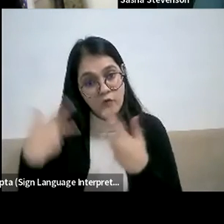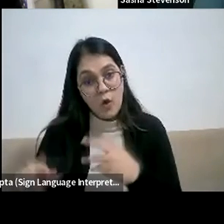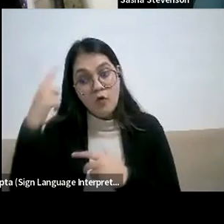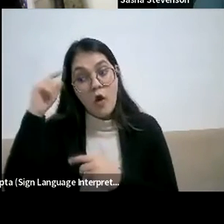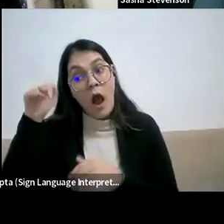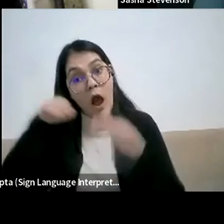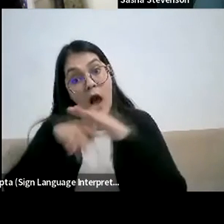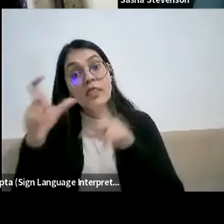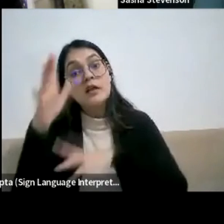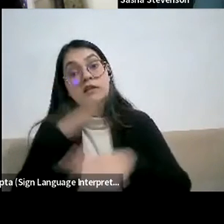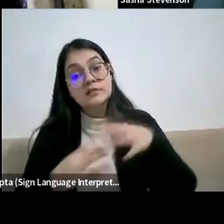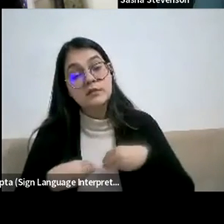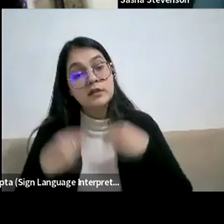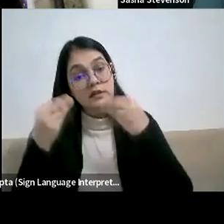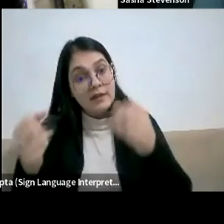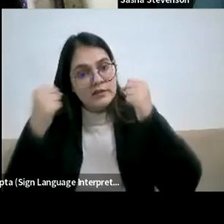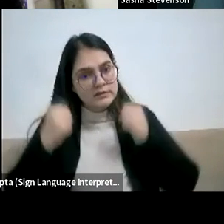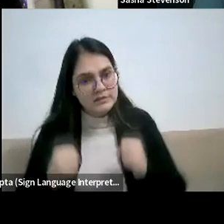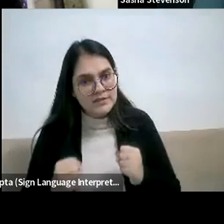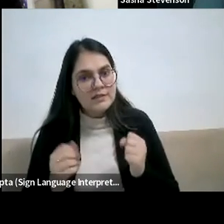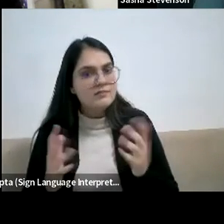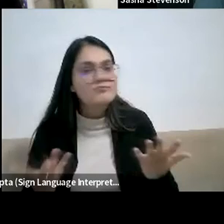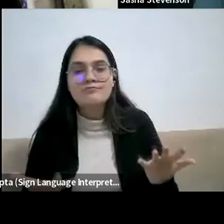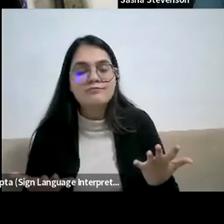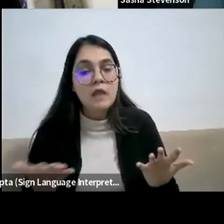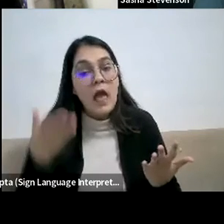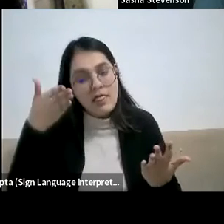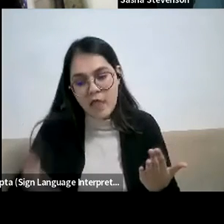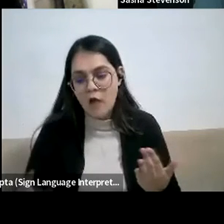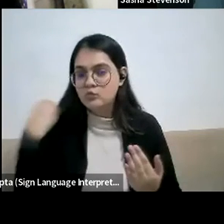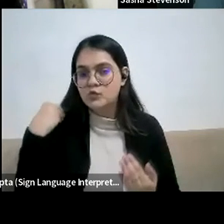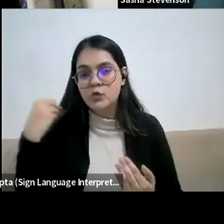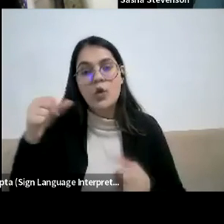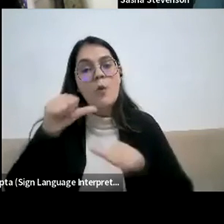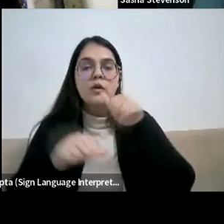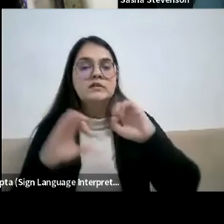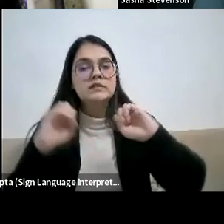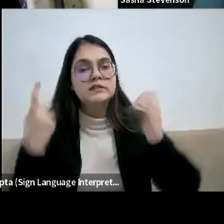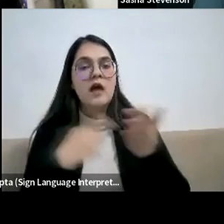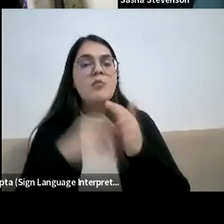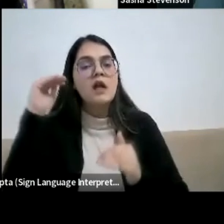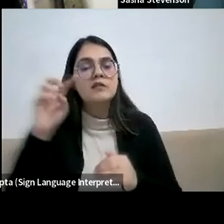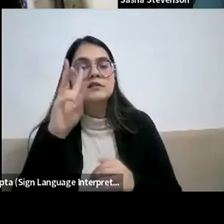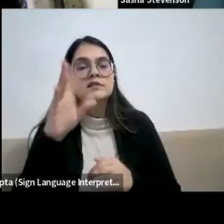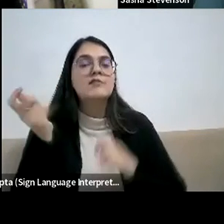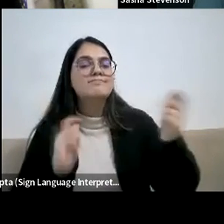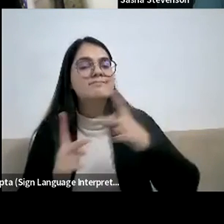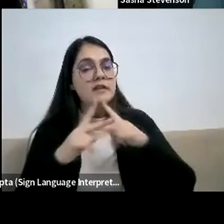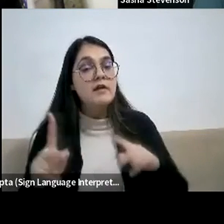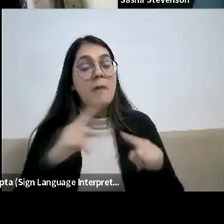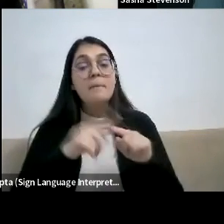disabilities? And I'm happy that now the process has started in places like Rajasthan, Chhattisgarh. But what about